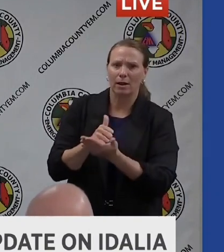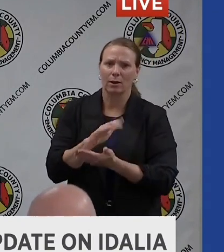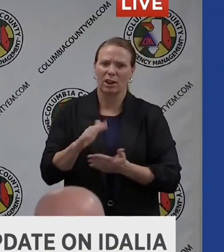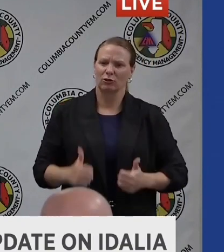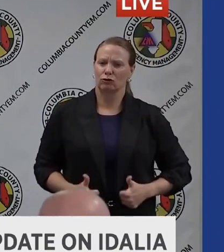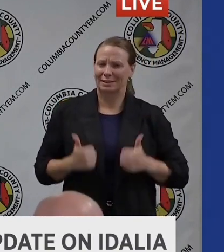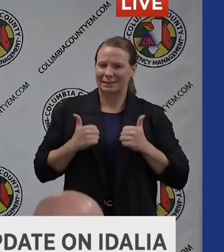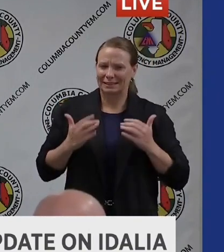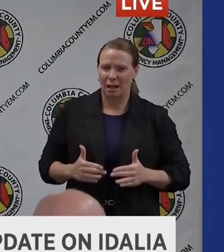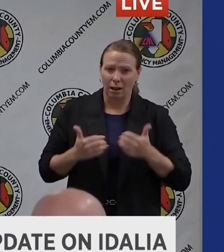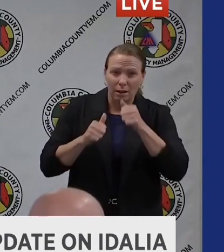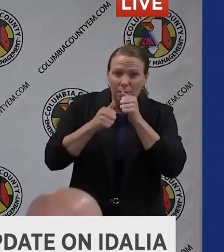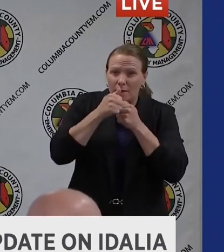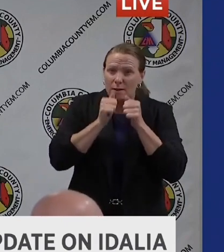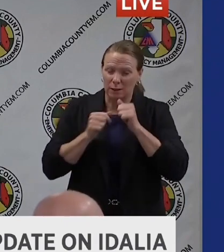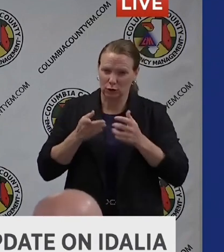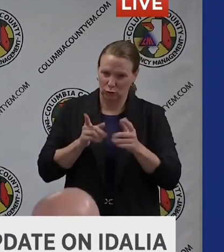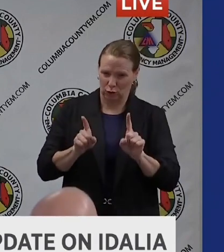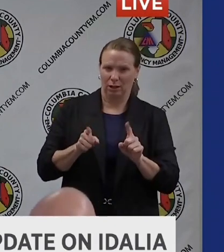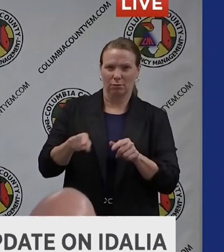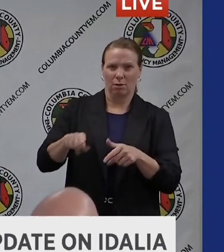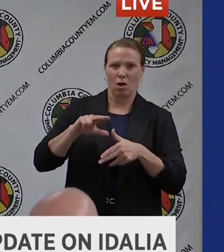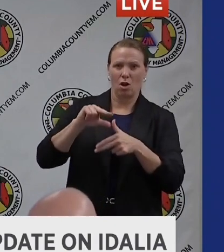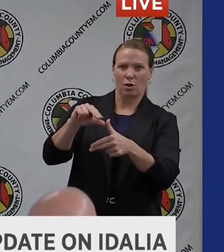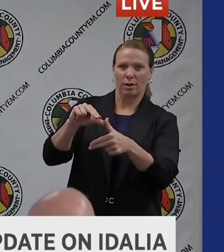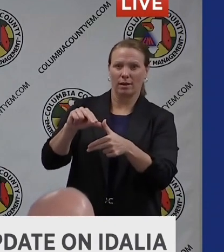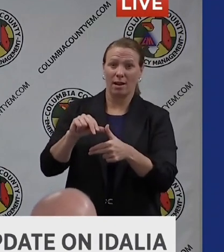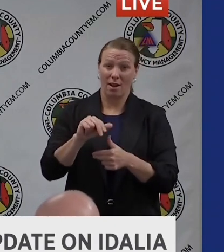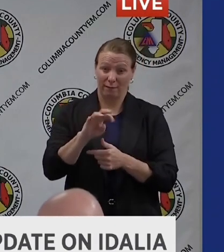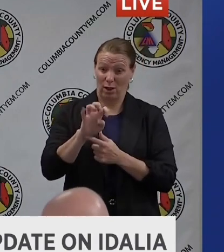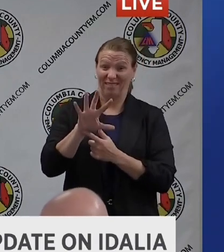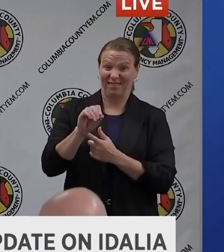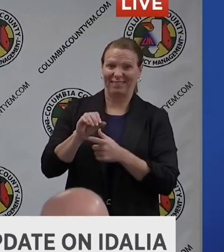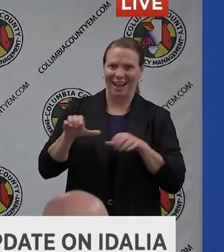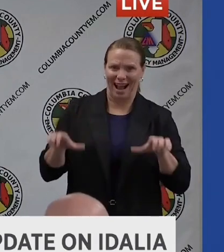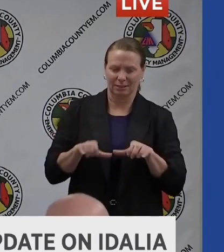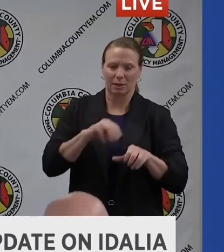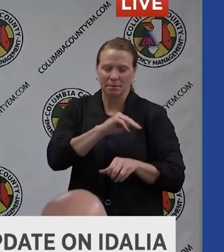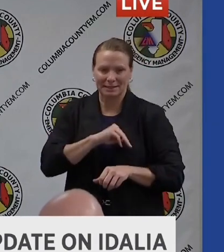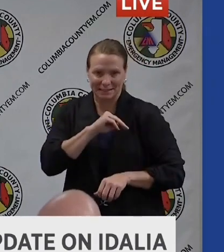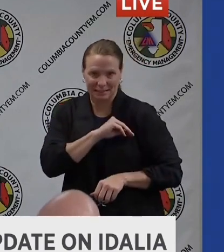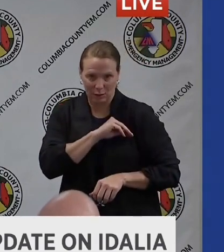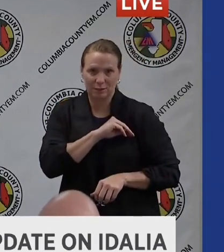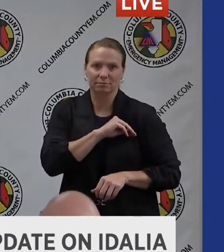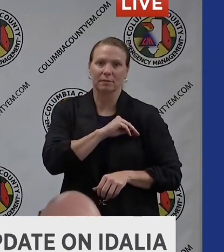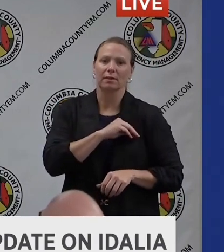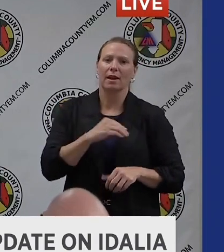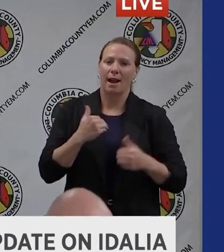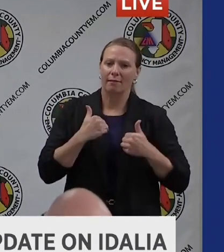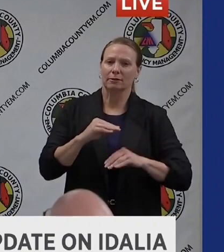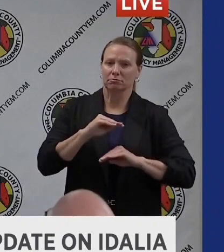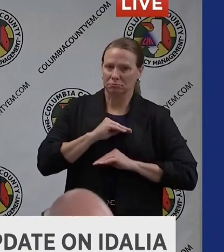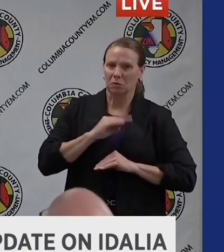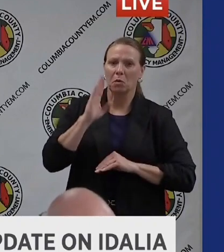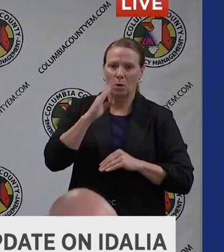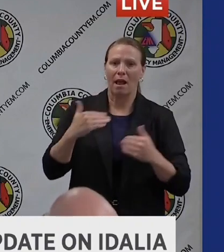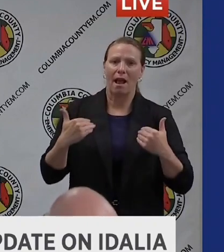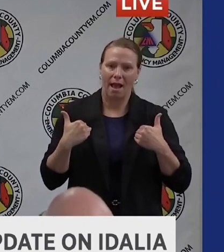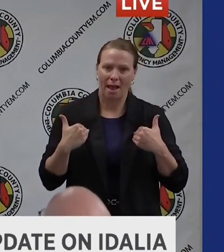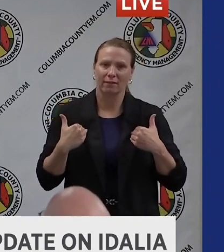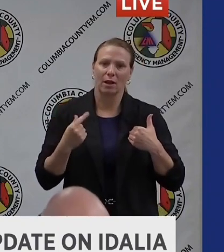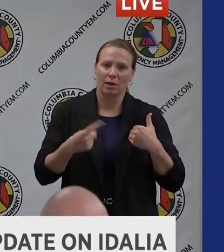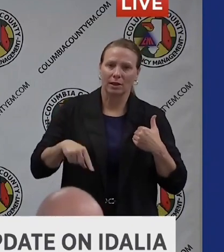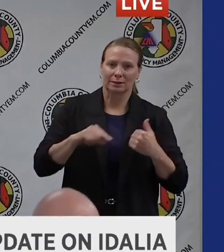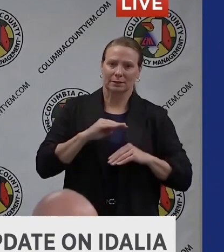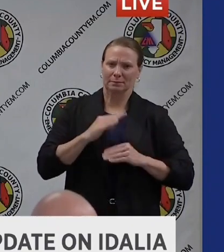this hurricane. We've had more than 450 active missions. We've fulfilled or will have those fulfilled